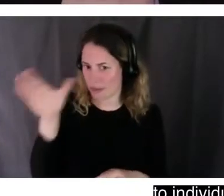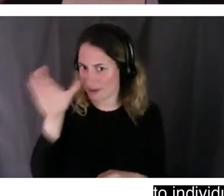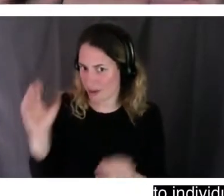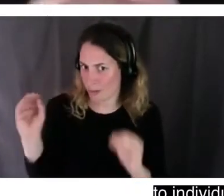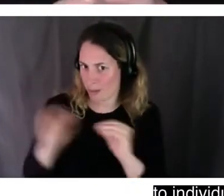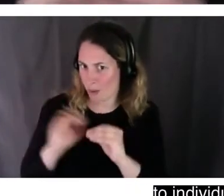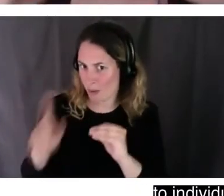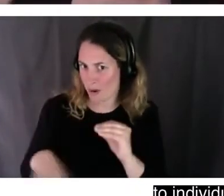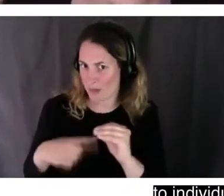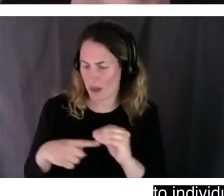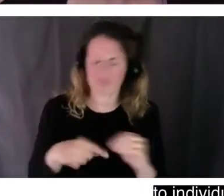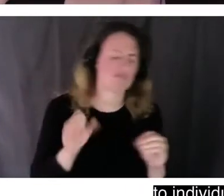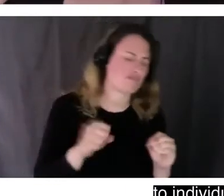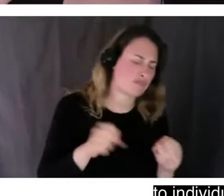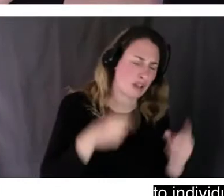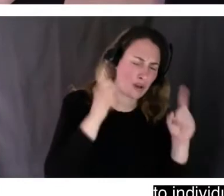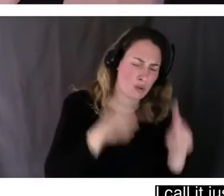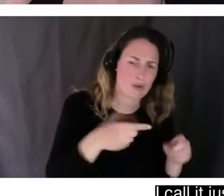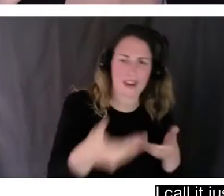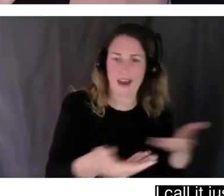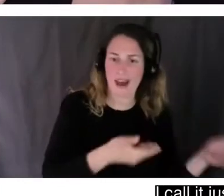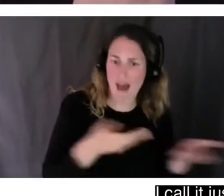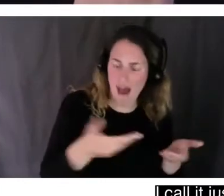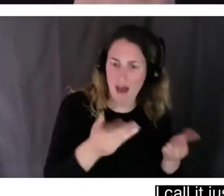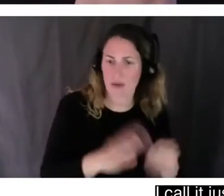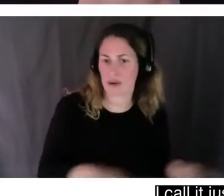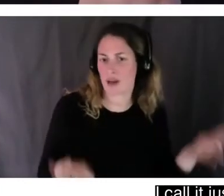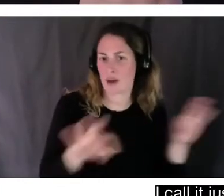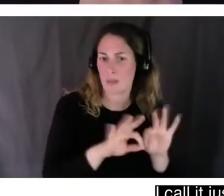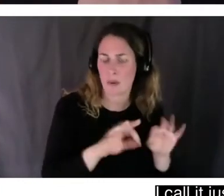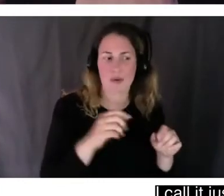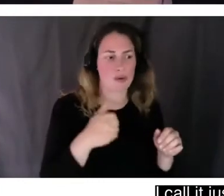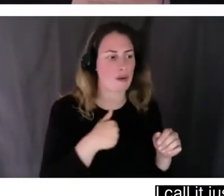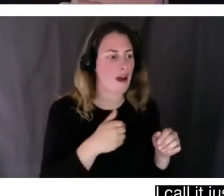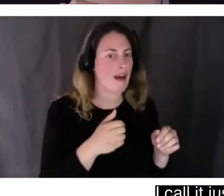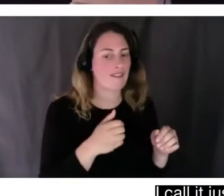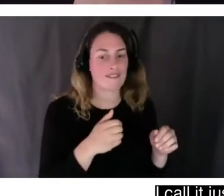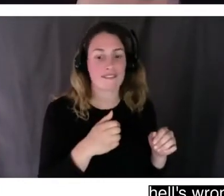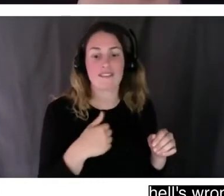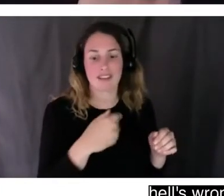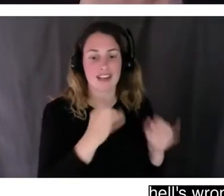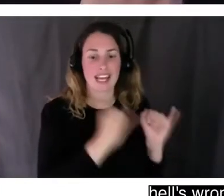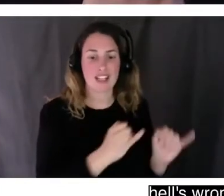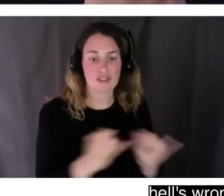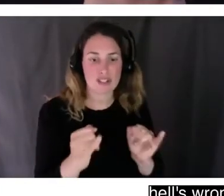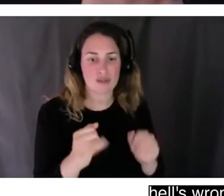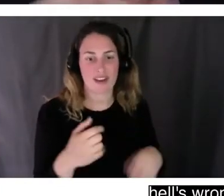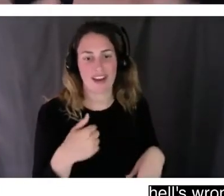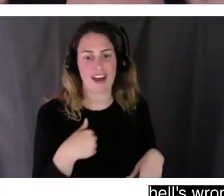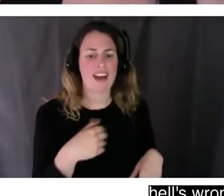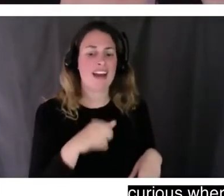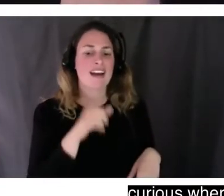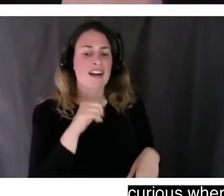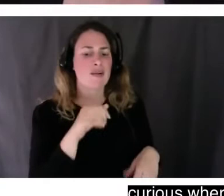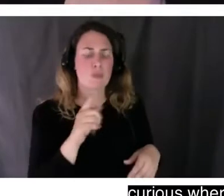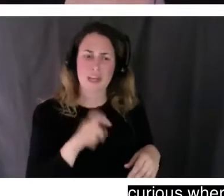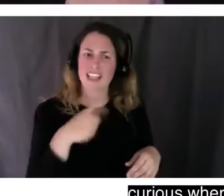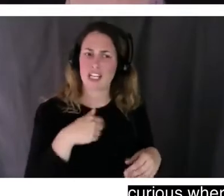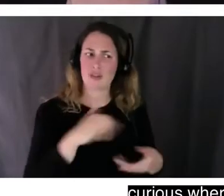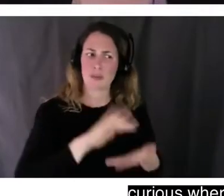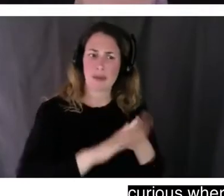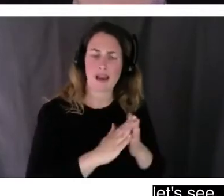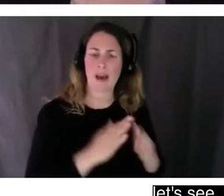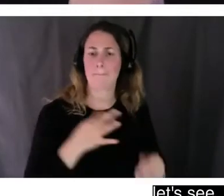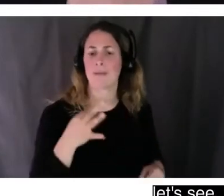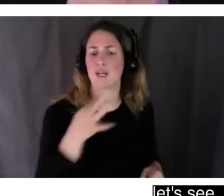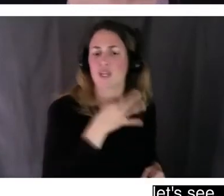have to individualize and try to really identify. I call it just stay curious. Not what the hell's wrong with you curious. The kind of curious where you go,